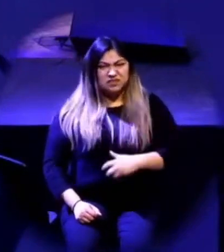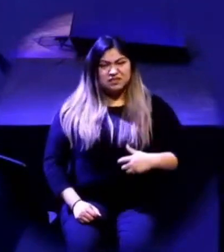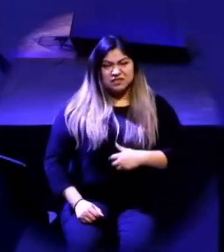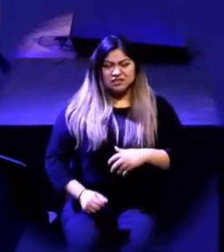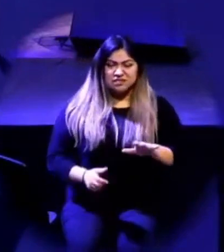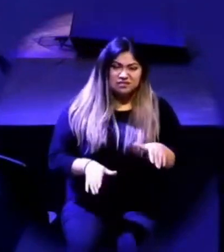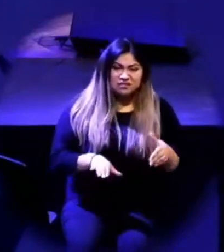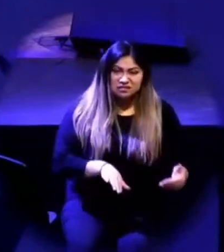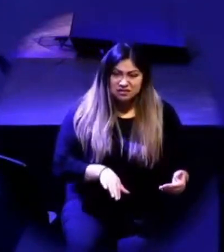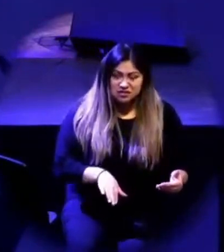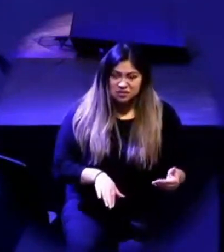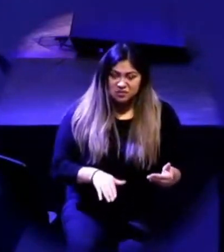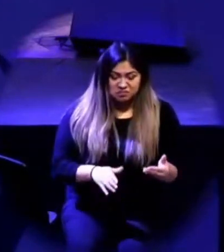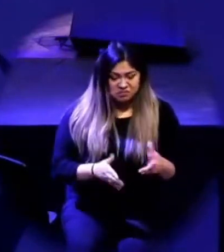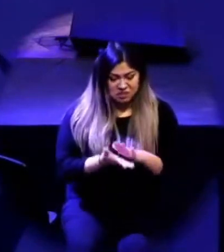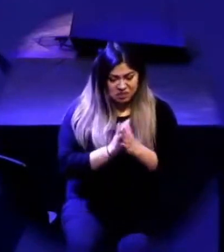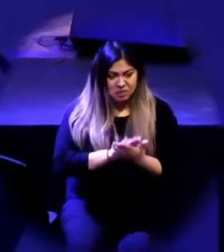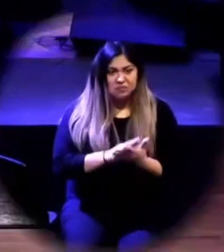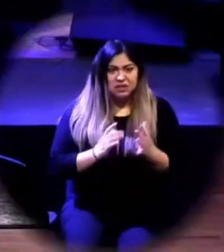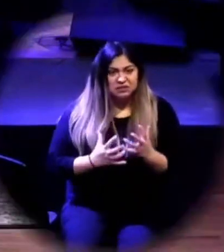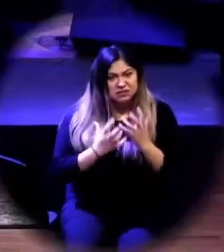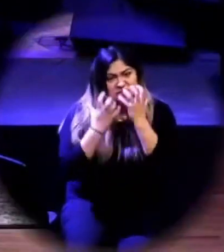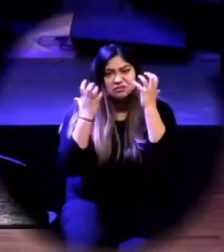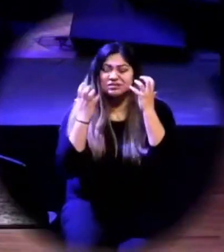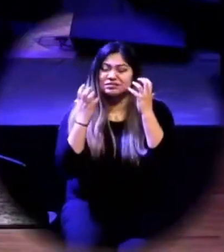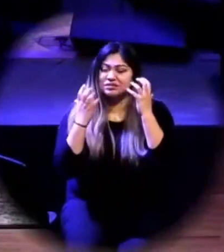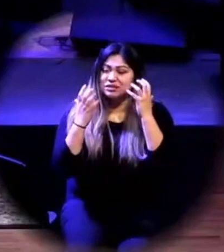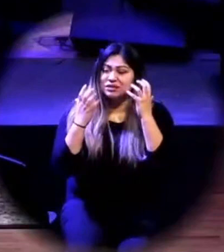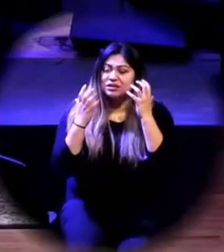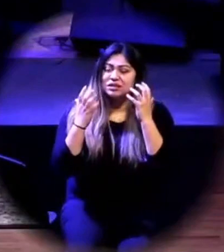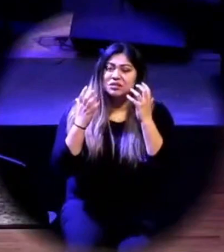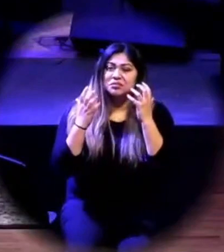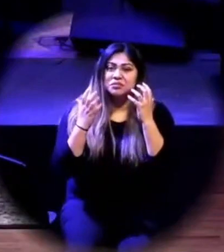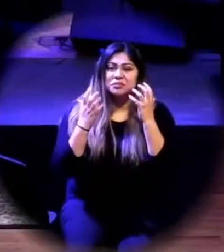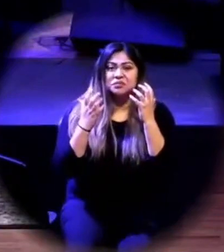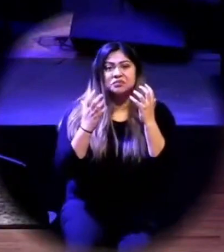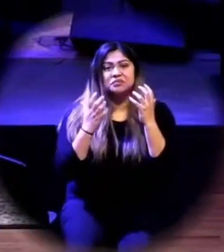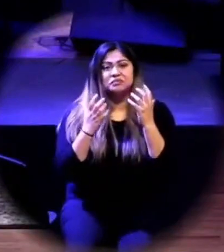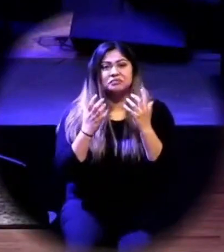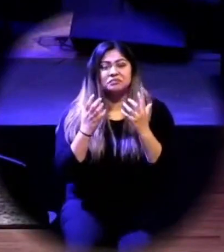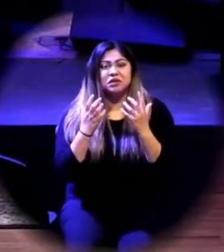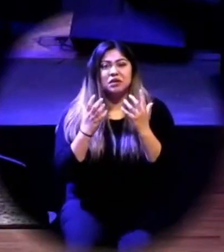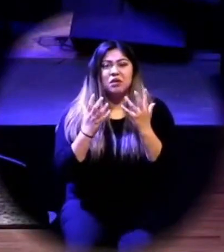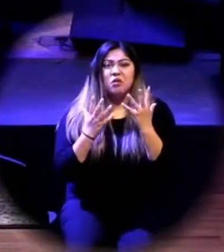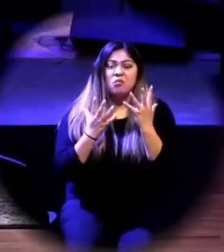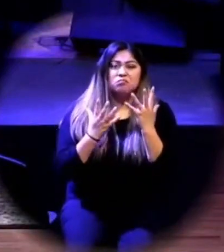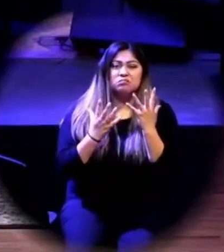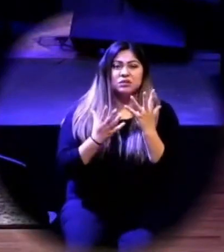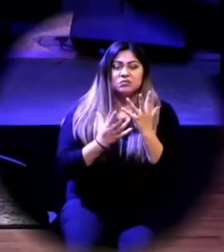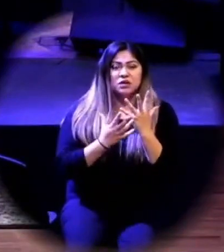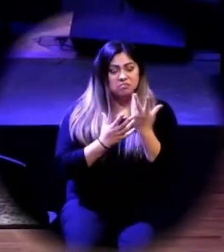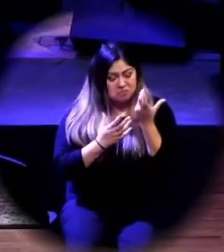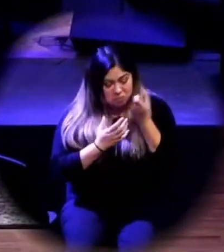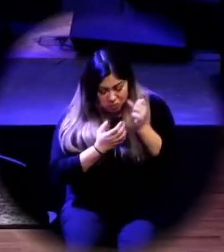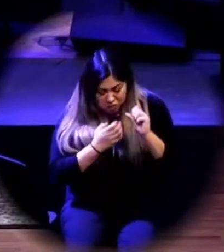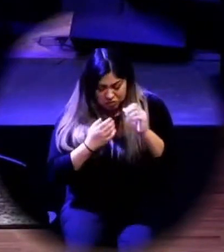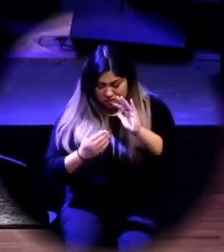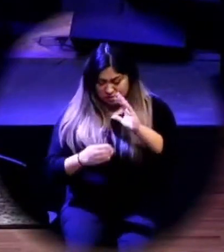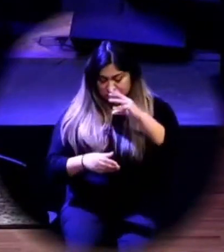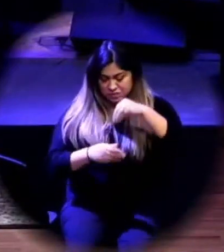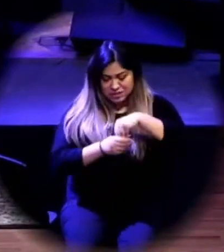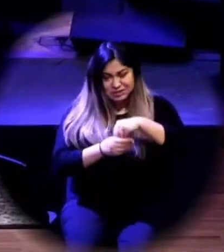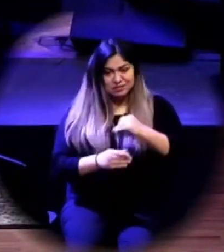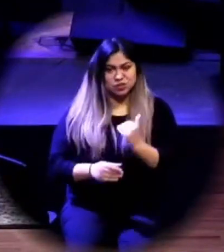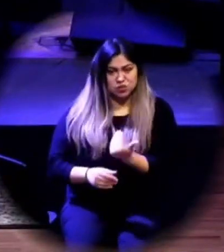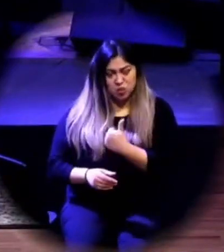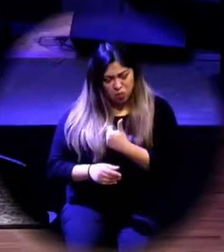very fact that we get angry about it, the very fact that it causes us to well up with protest deep in our souls, friends, hear me well,